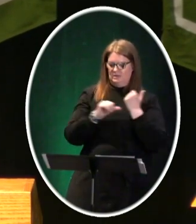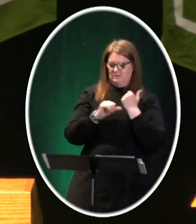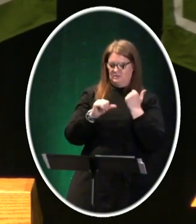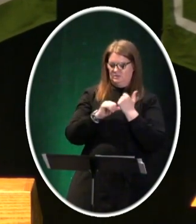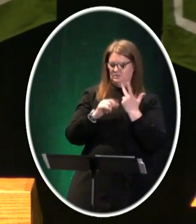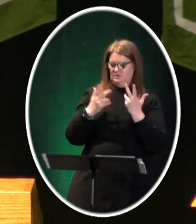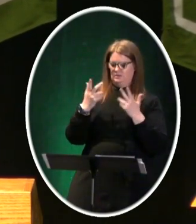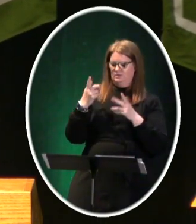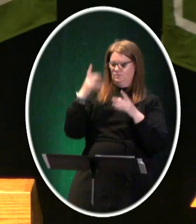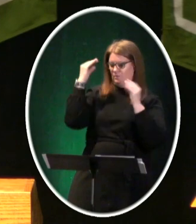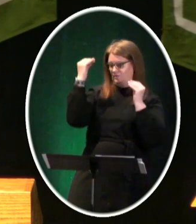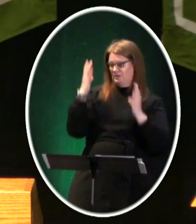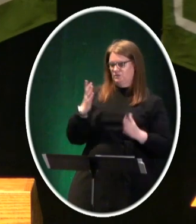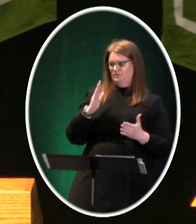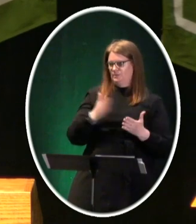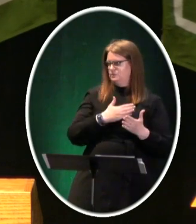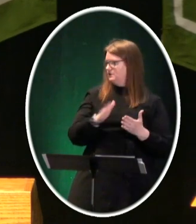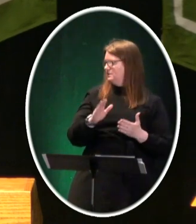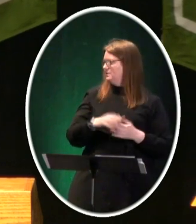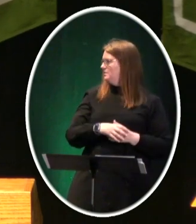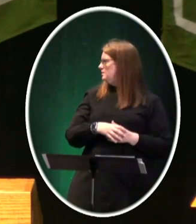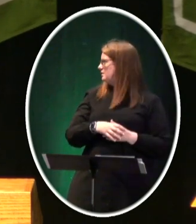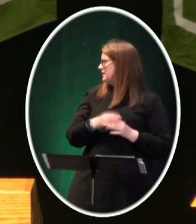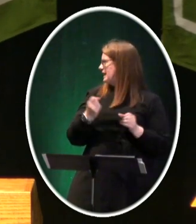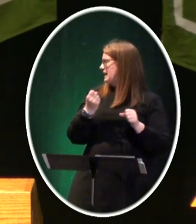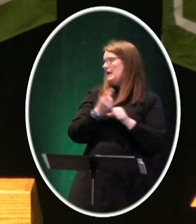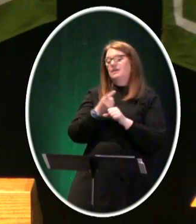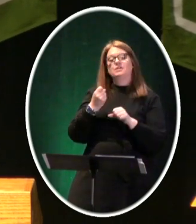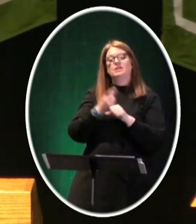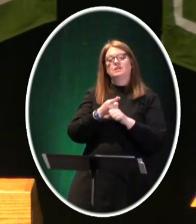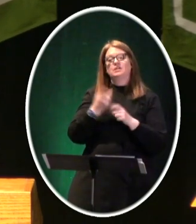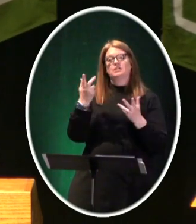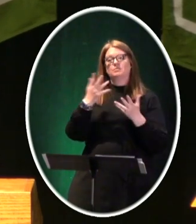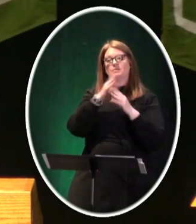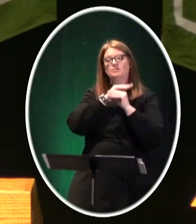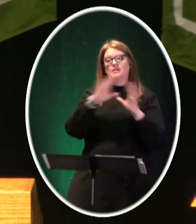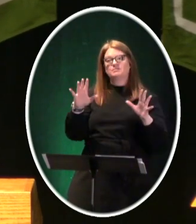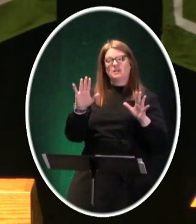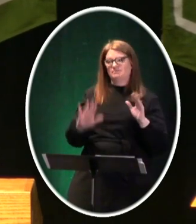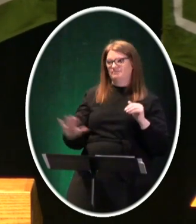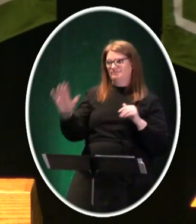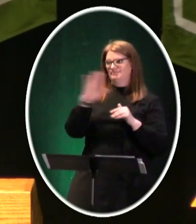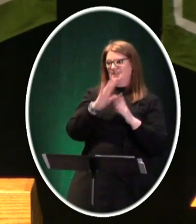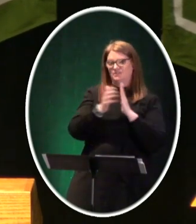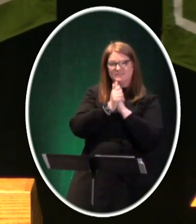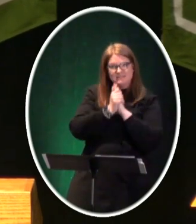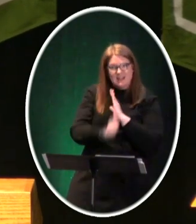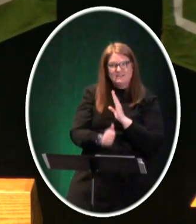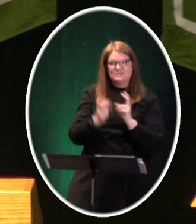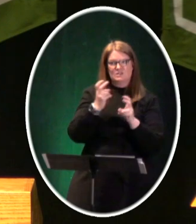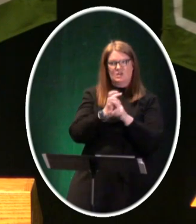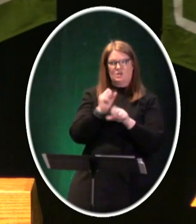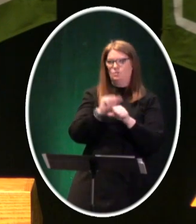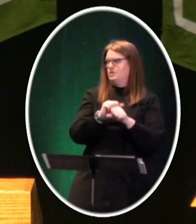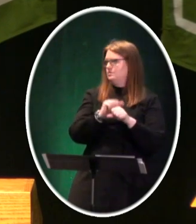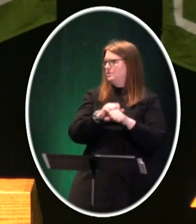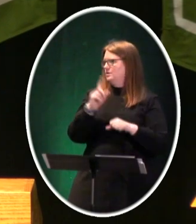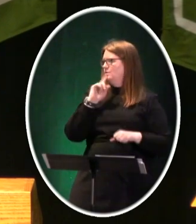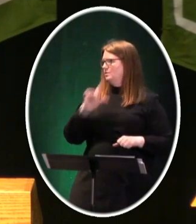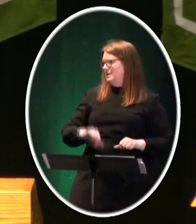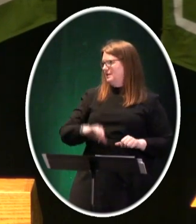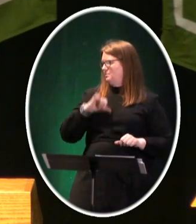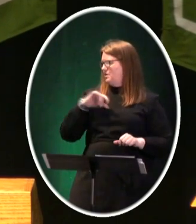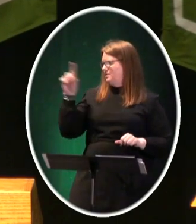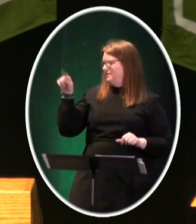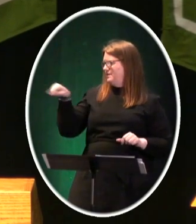of Music. Every year, we're blessed by our students' talents and hard work. We're very proud of them, and